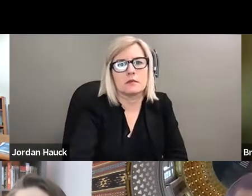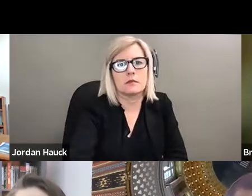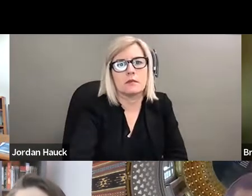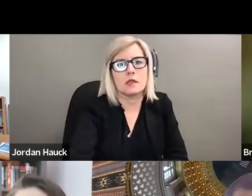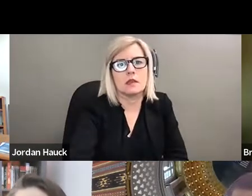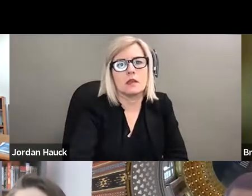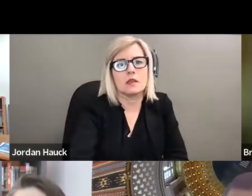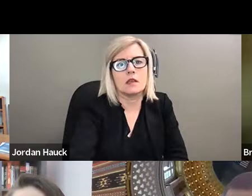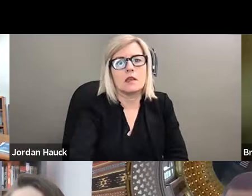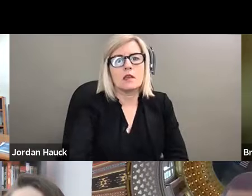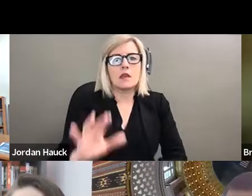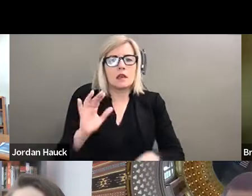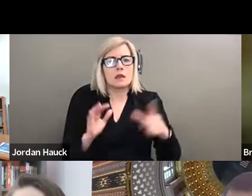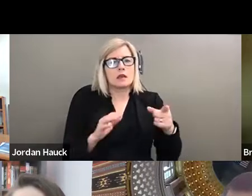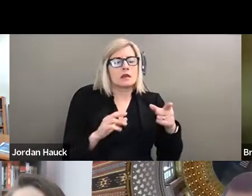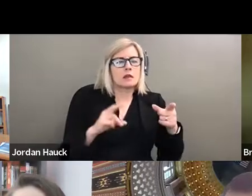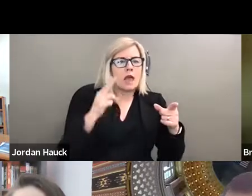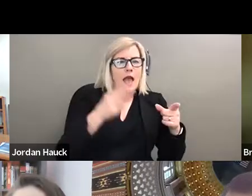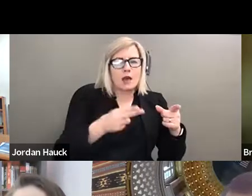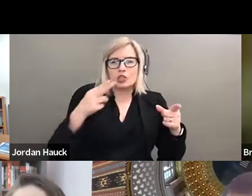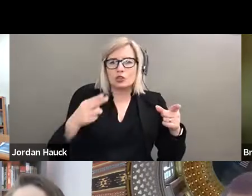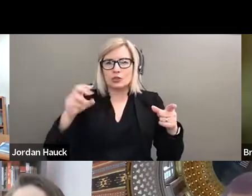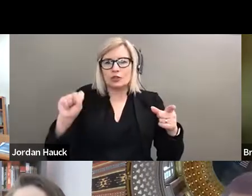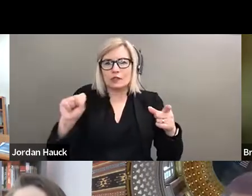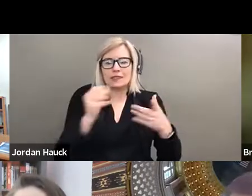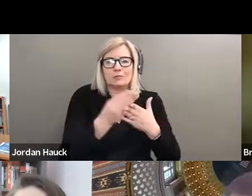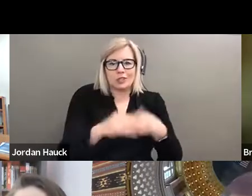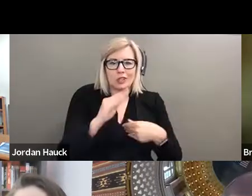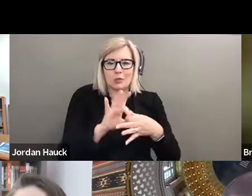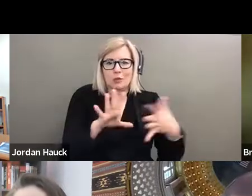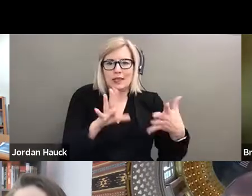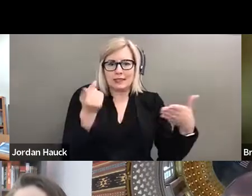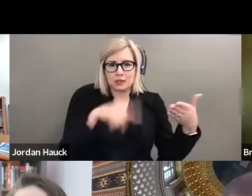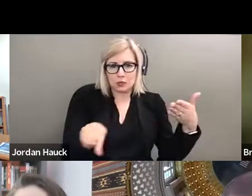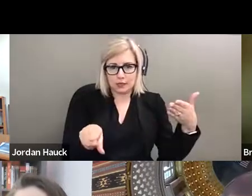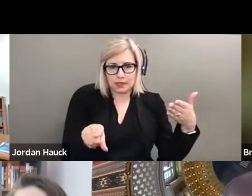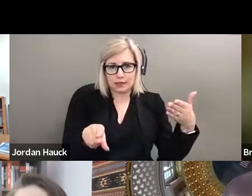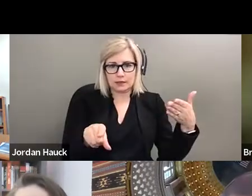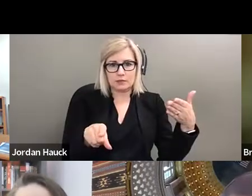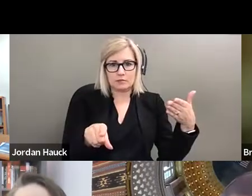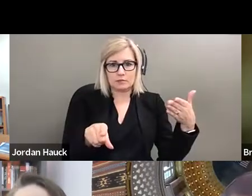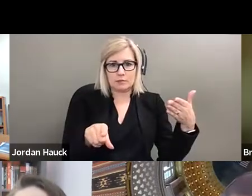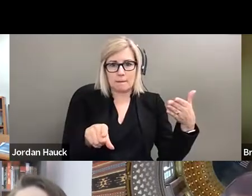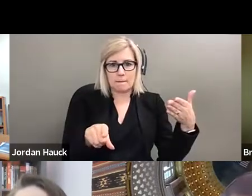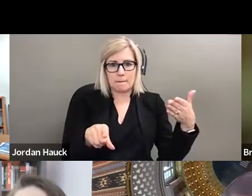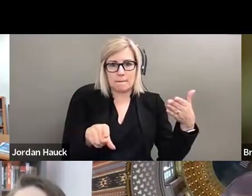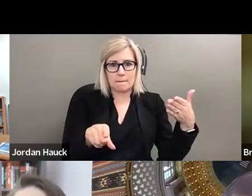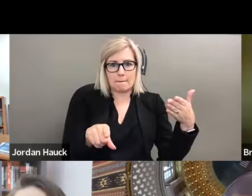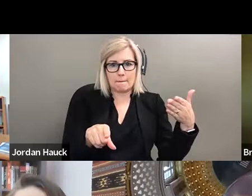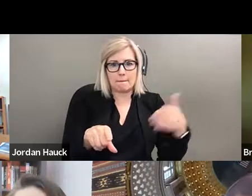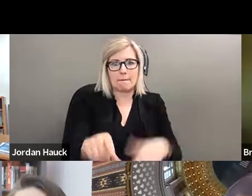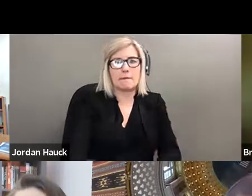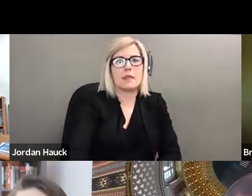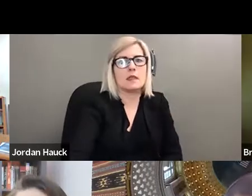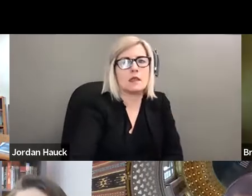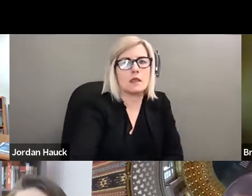Human Services budget will come out of committee next week, the Appropriations Committee next week, and that's